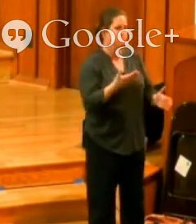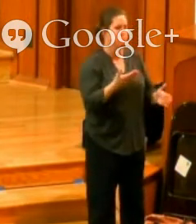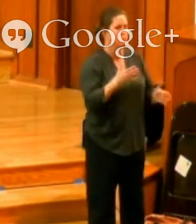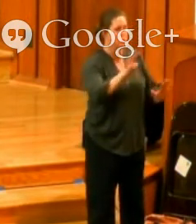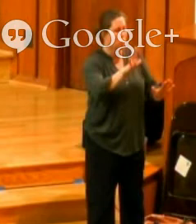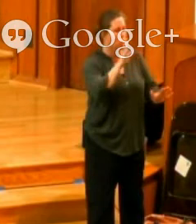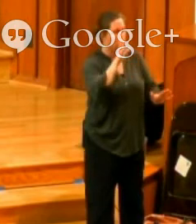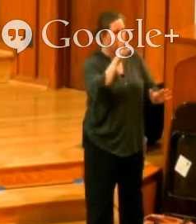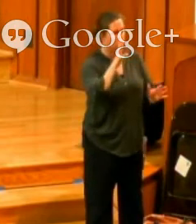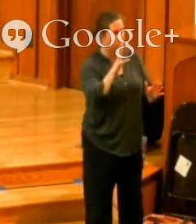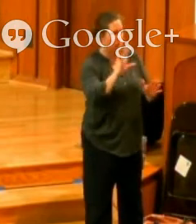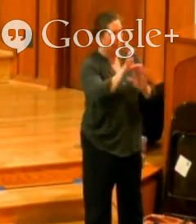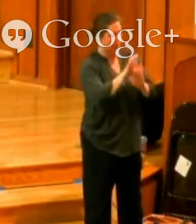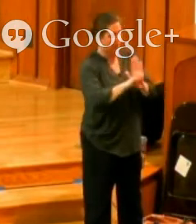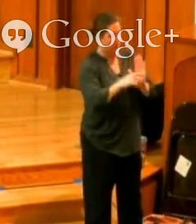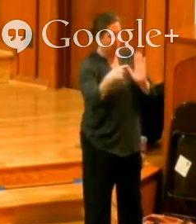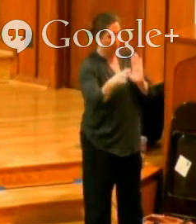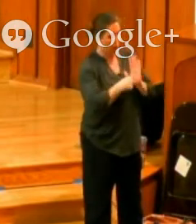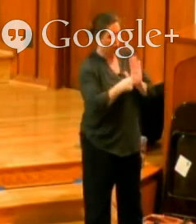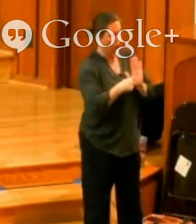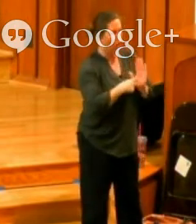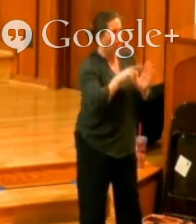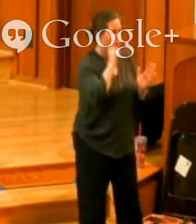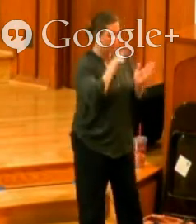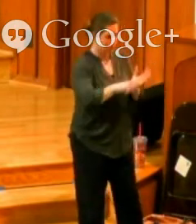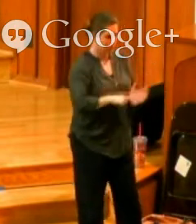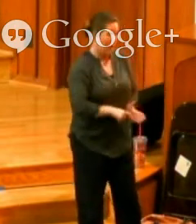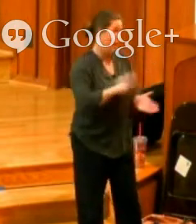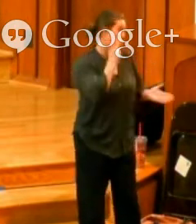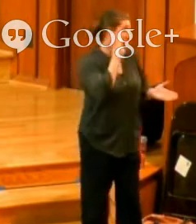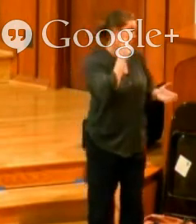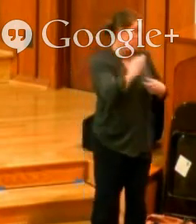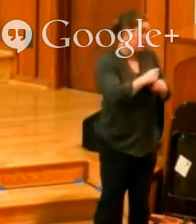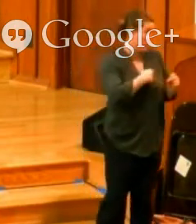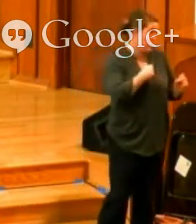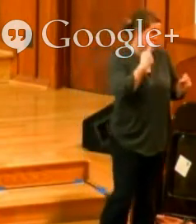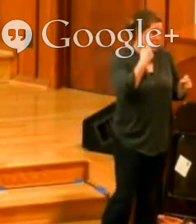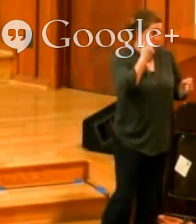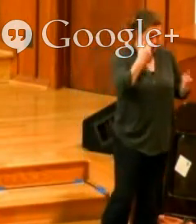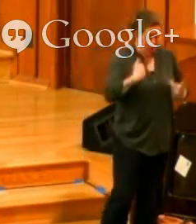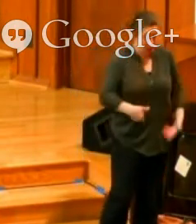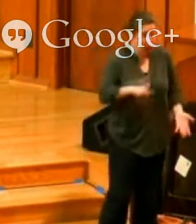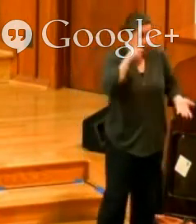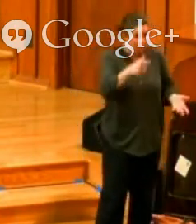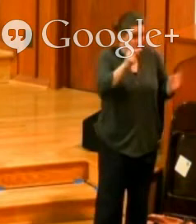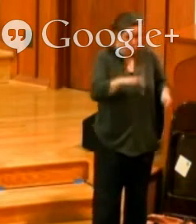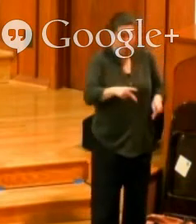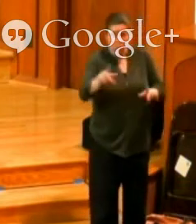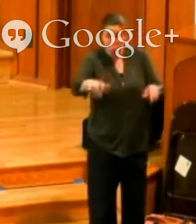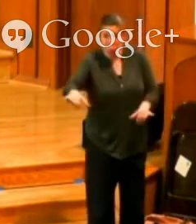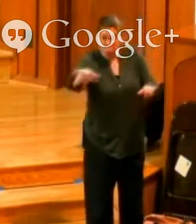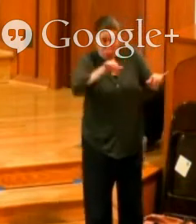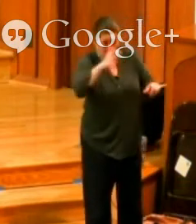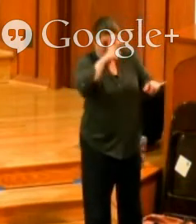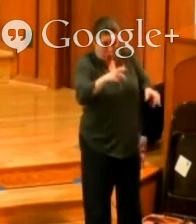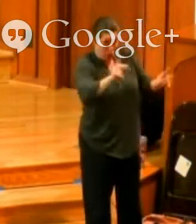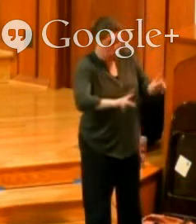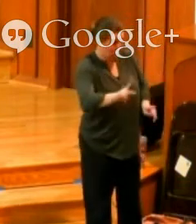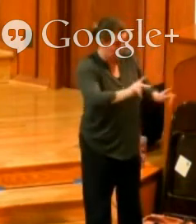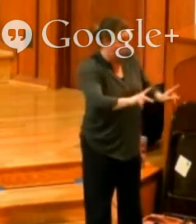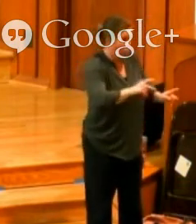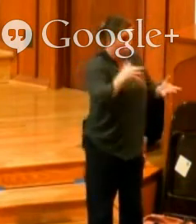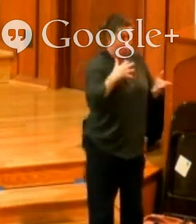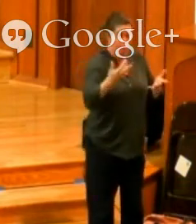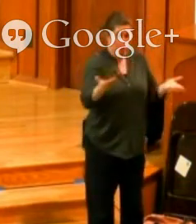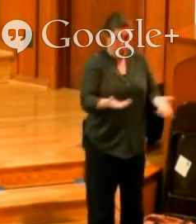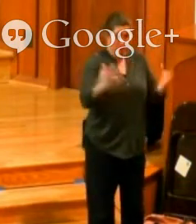some of God's commandments, and let's see if these things actually make sense, because I'm a logical person, and I believe that you're logical people, and we're here together, and we're studying together,